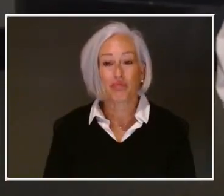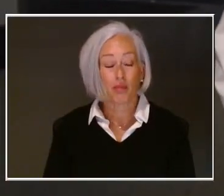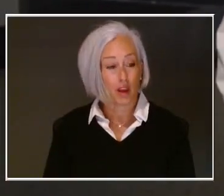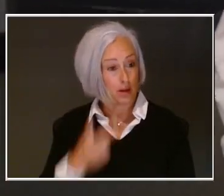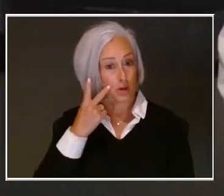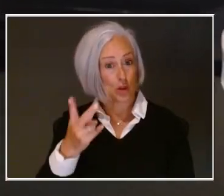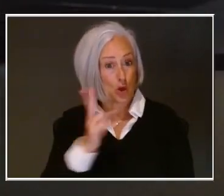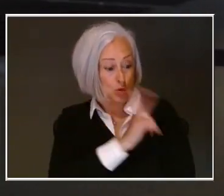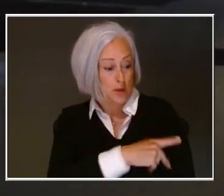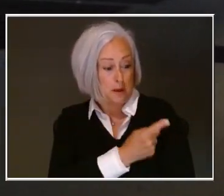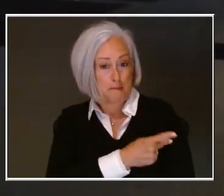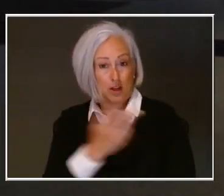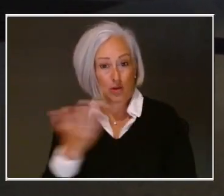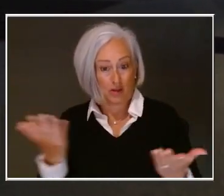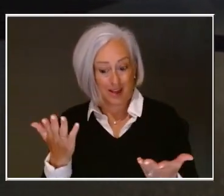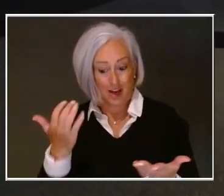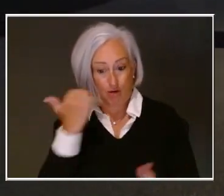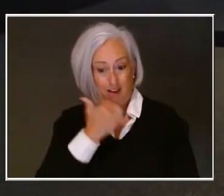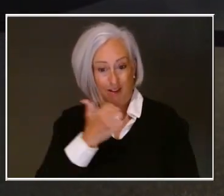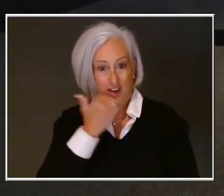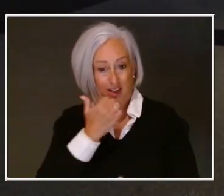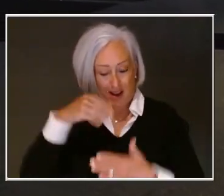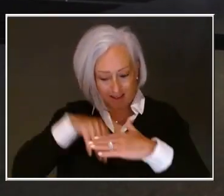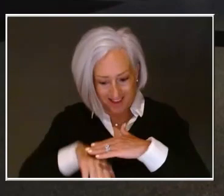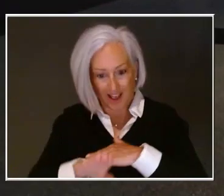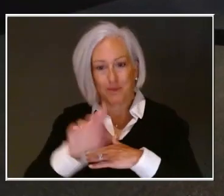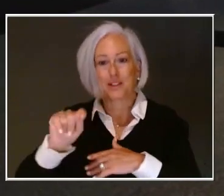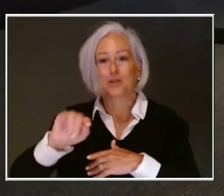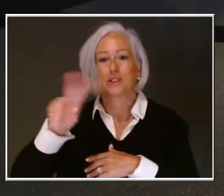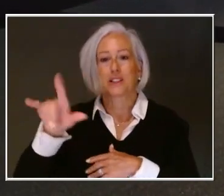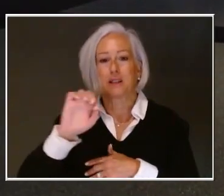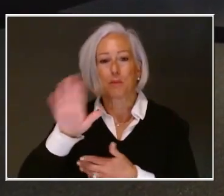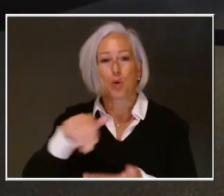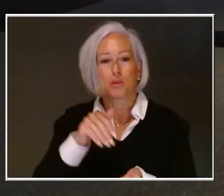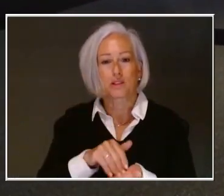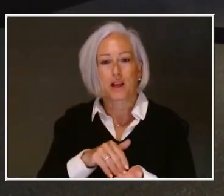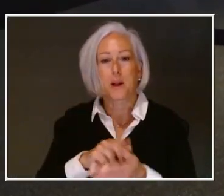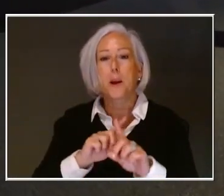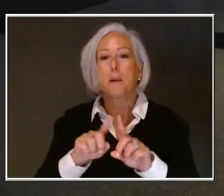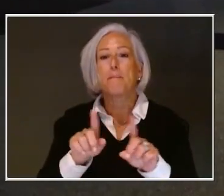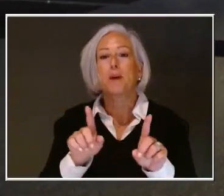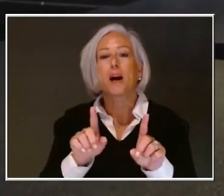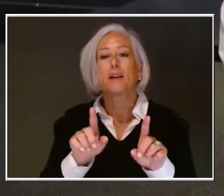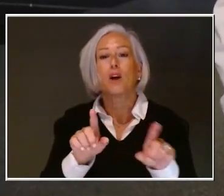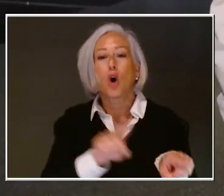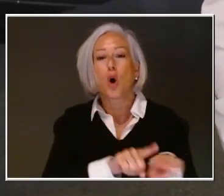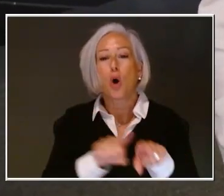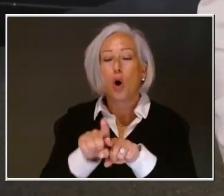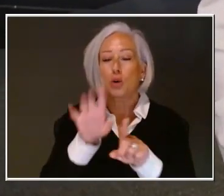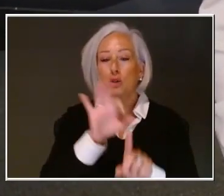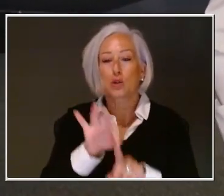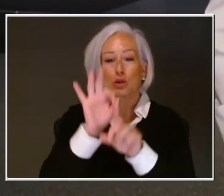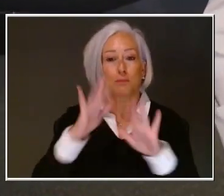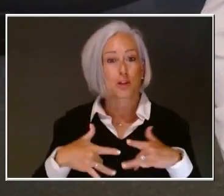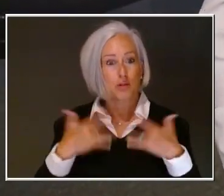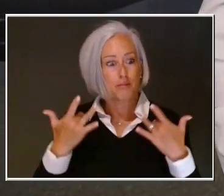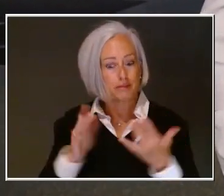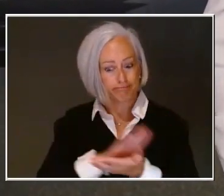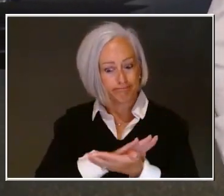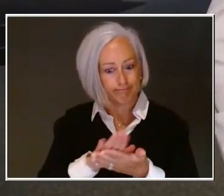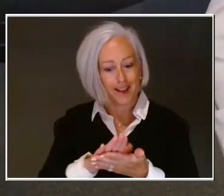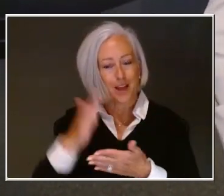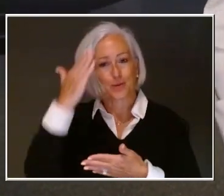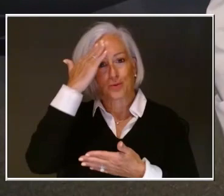daily basis. They come right in the T-Mobile Center, but also for special events, that it's nice to know that we have